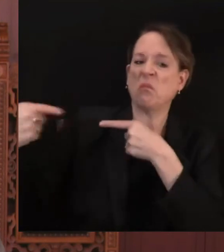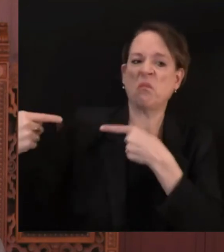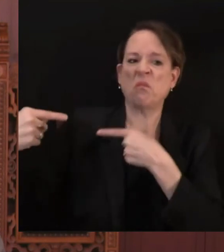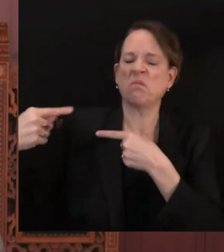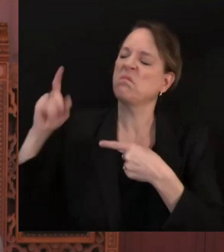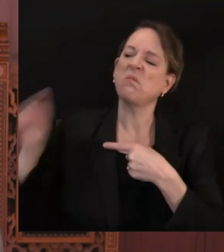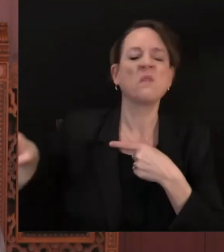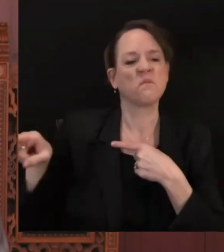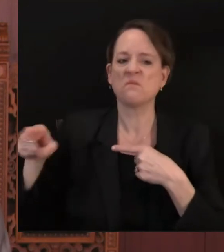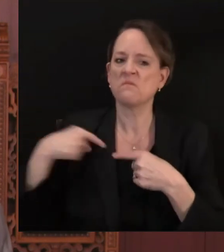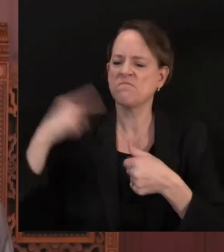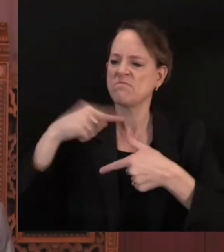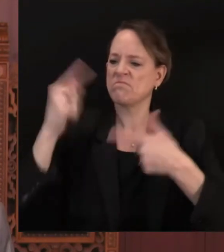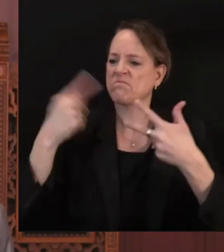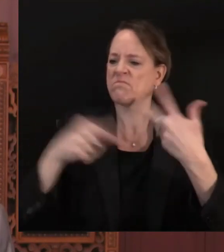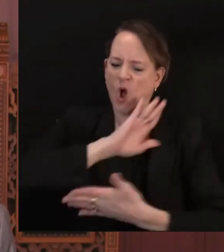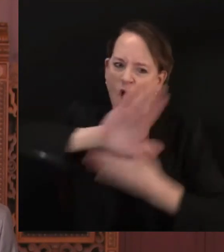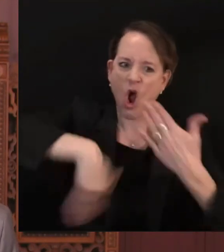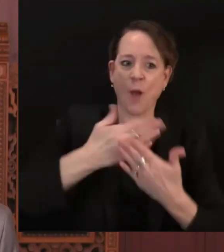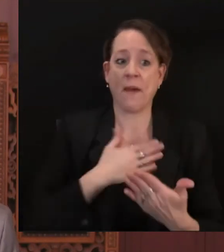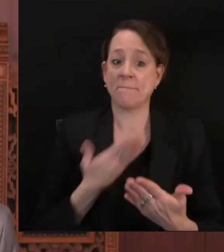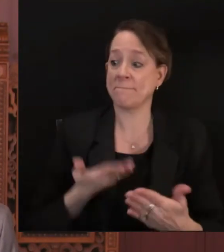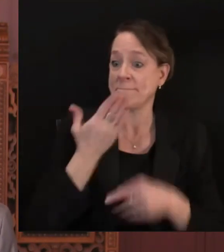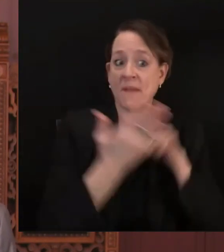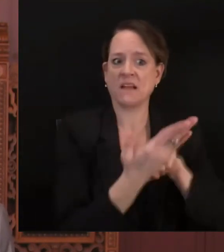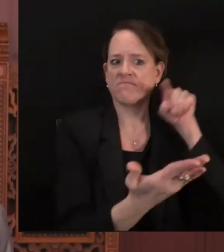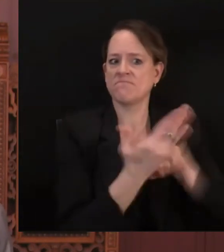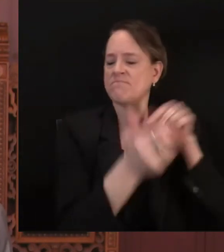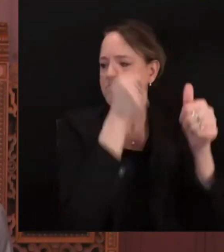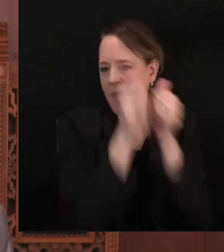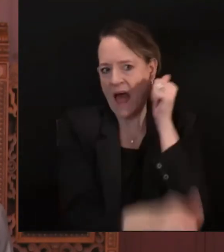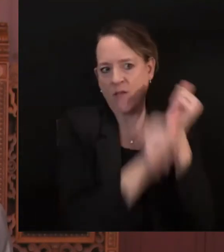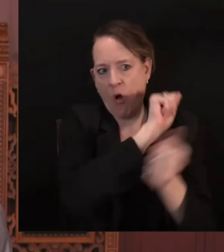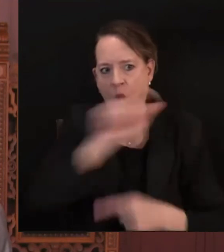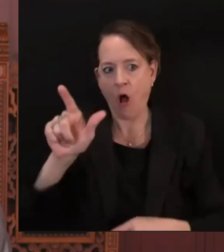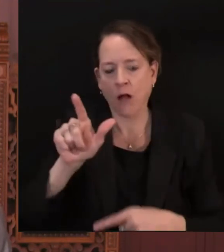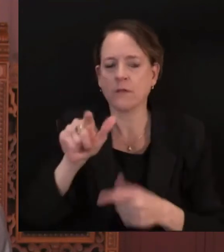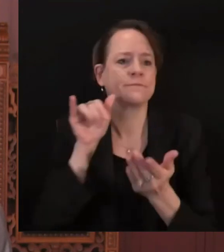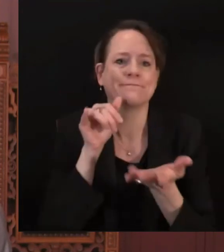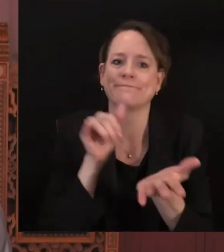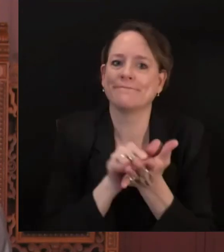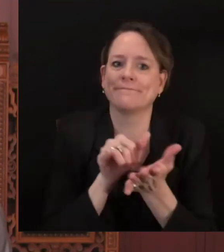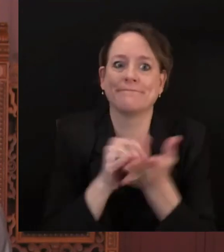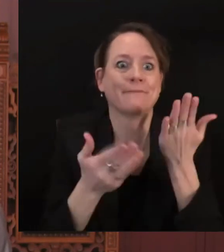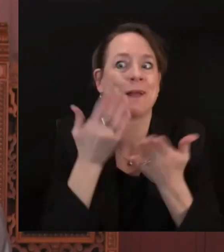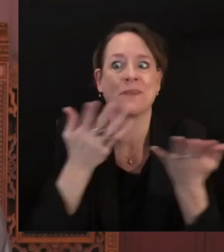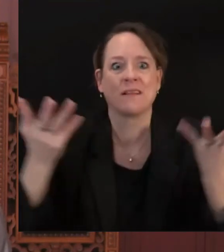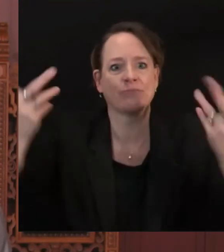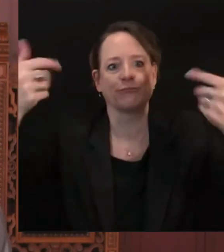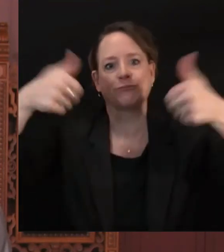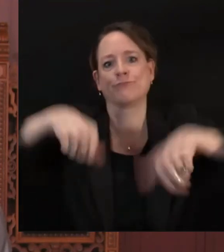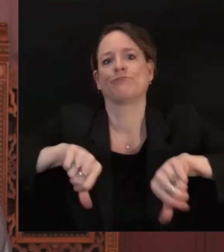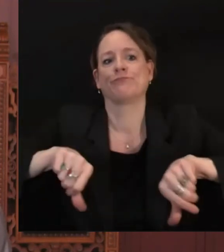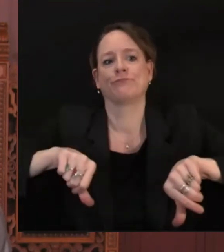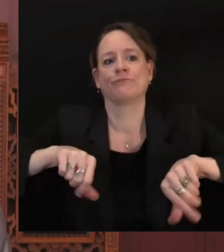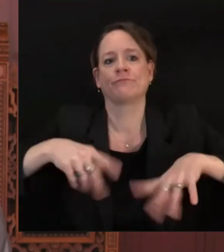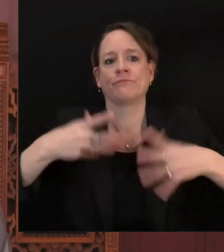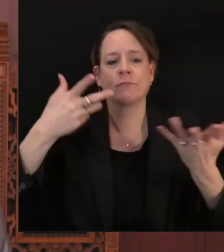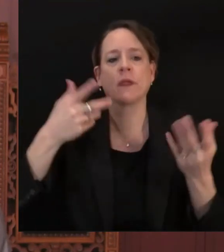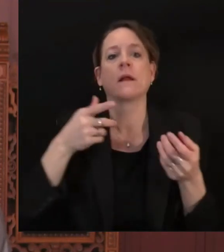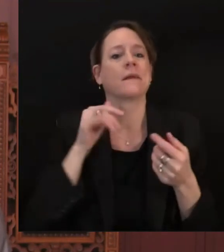similar analyses, we may end up with nothing. So that's my point. Will we continue to talk? Yes, we can,